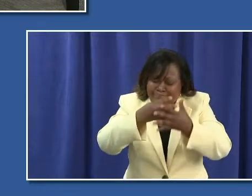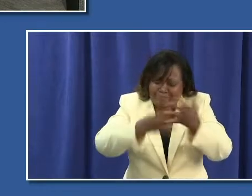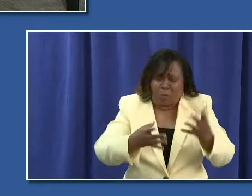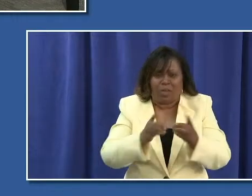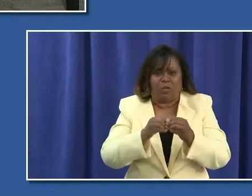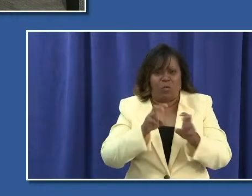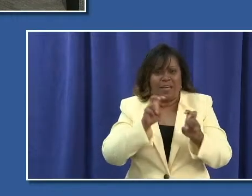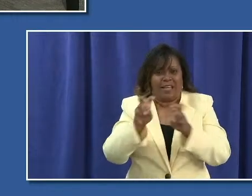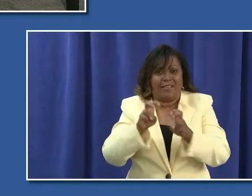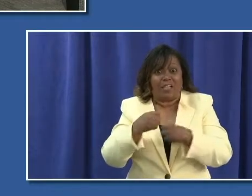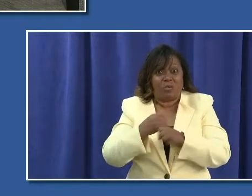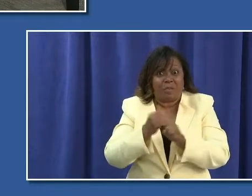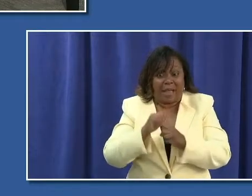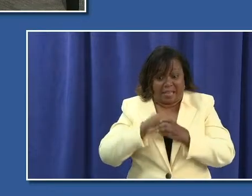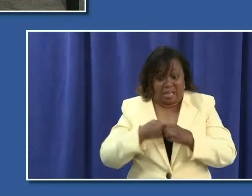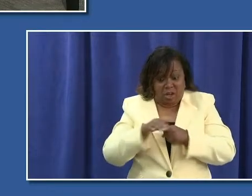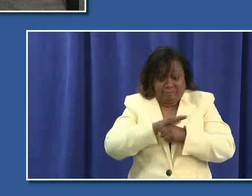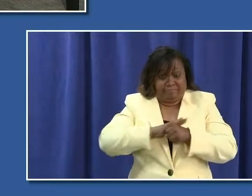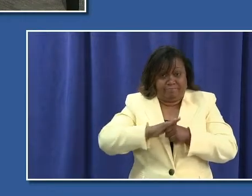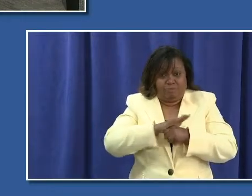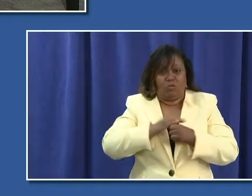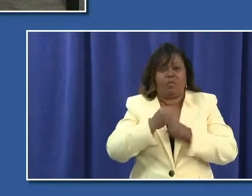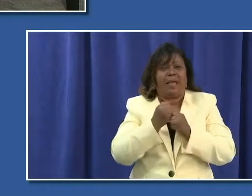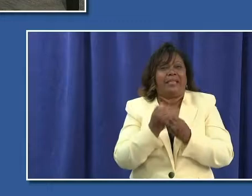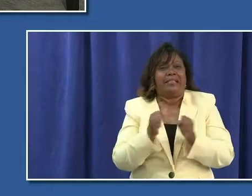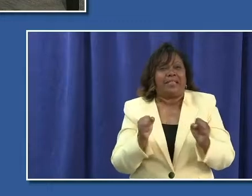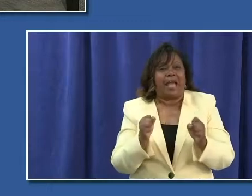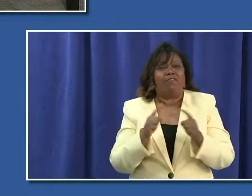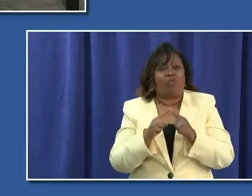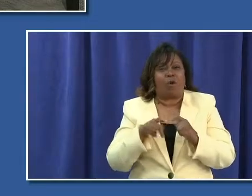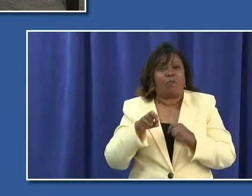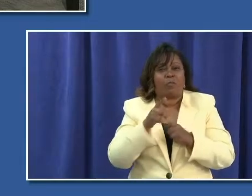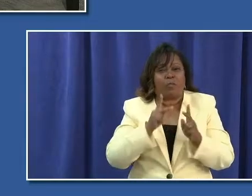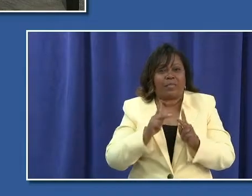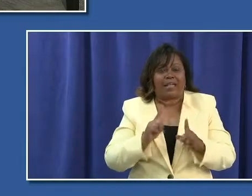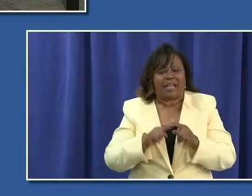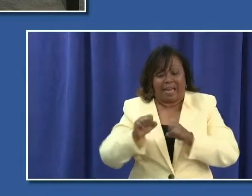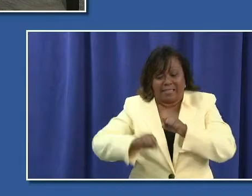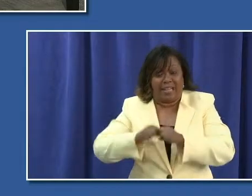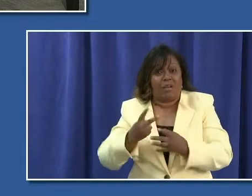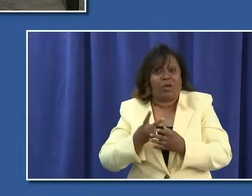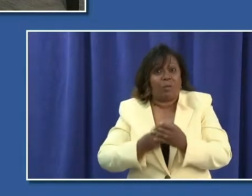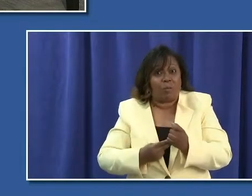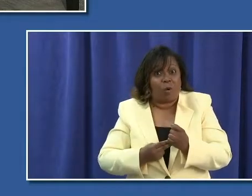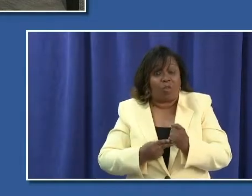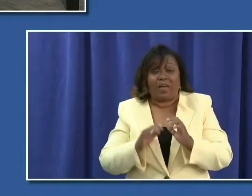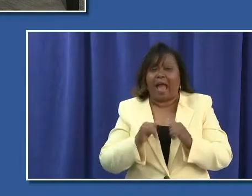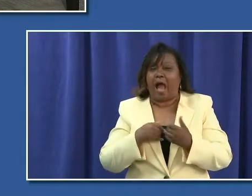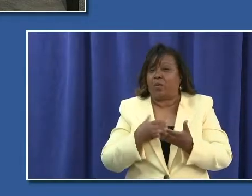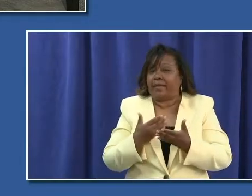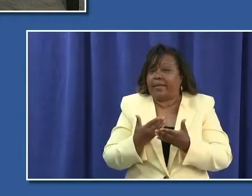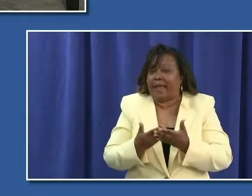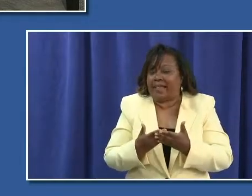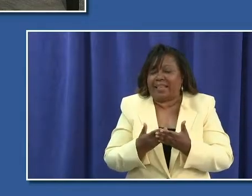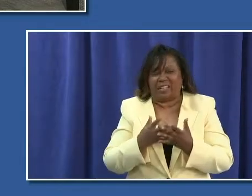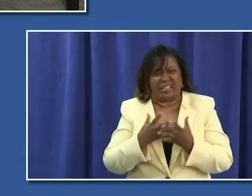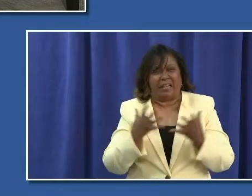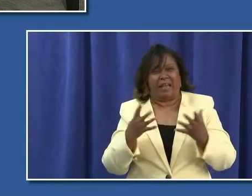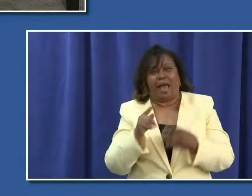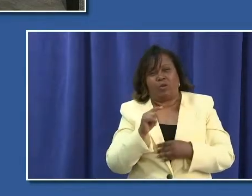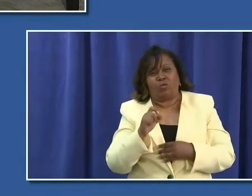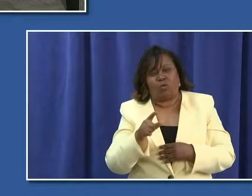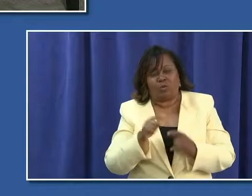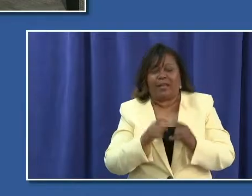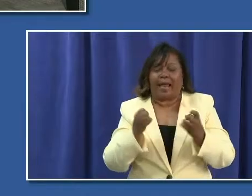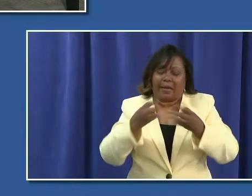the investments that we make in our infrastructure to make it safer for pedestrians and cyclists alike. But the way that we get there, right, that's a lot of tools. Like,